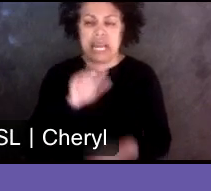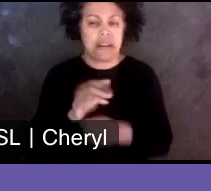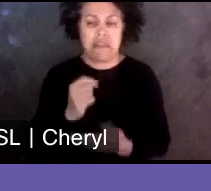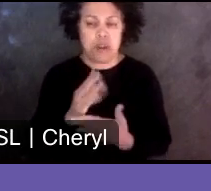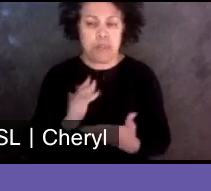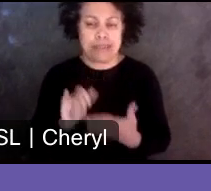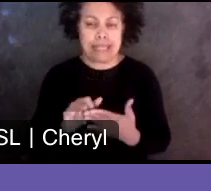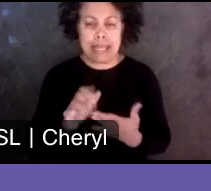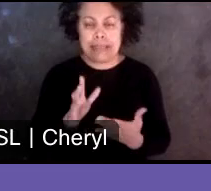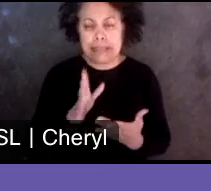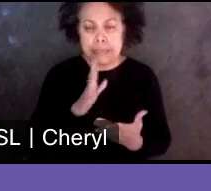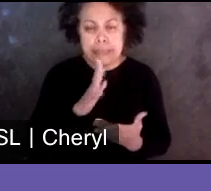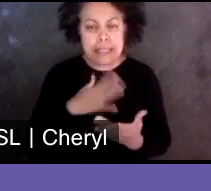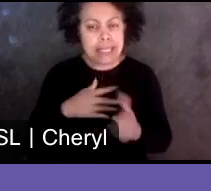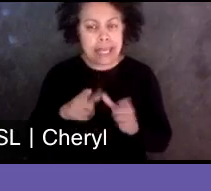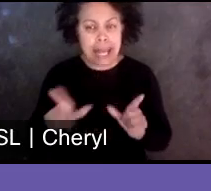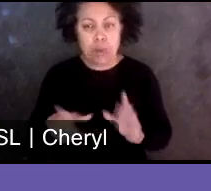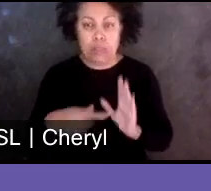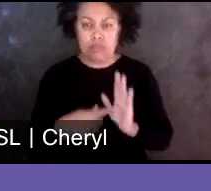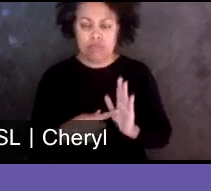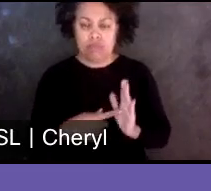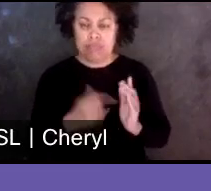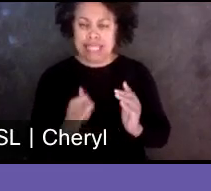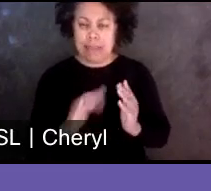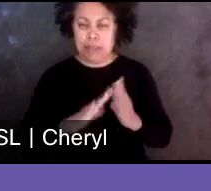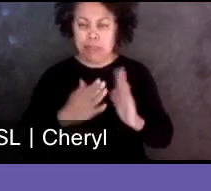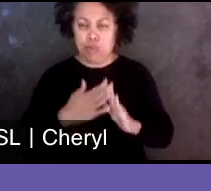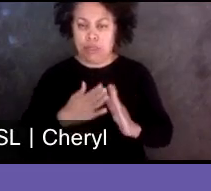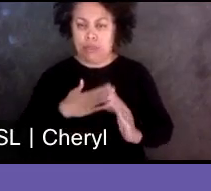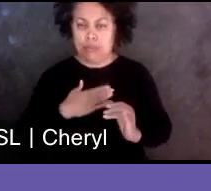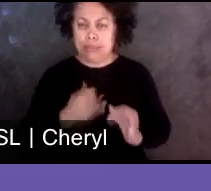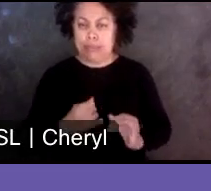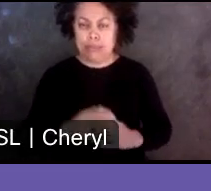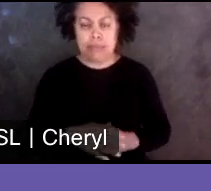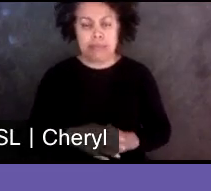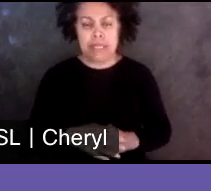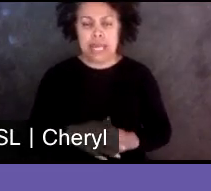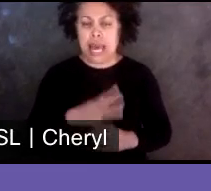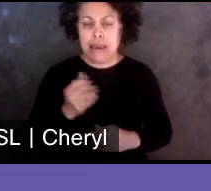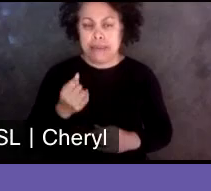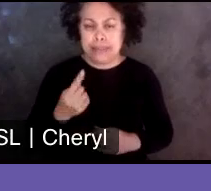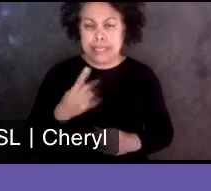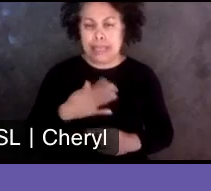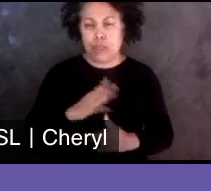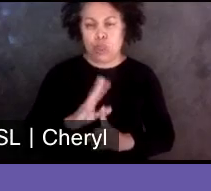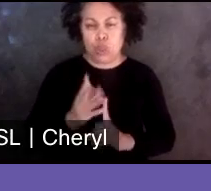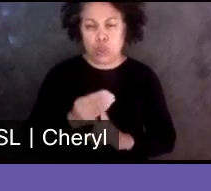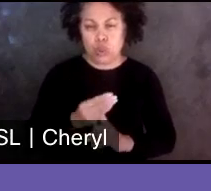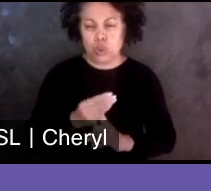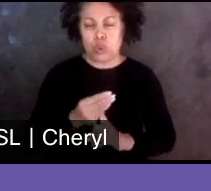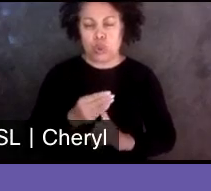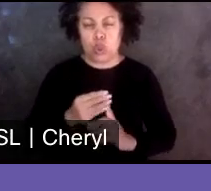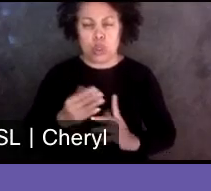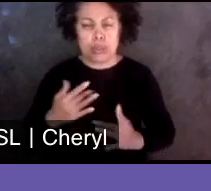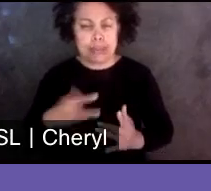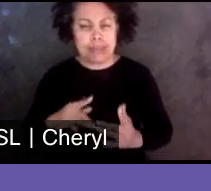language, represent the community where the client is coming from, or understand the cultural nuances of where